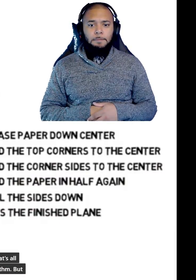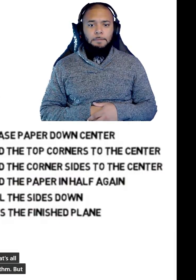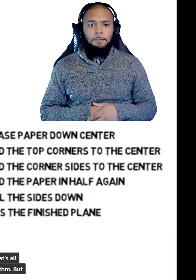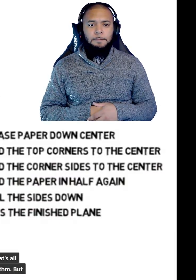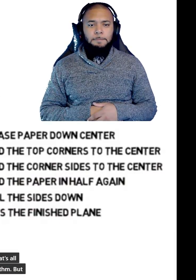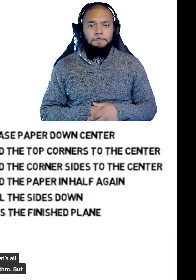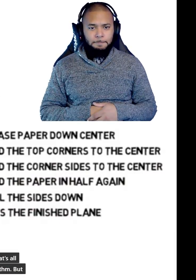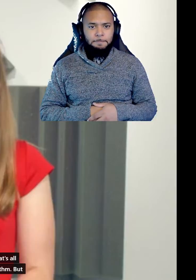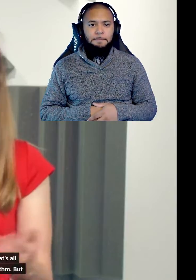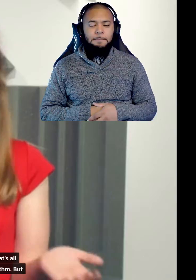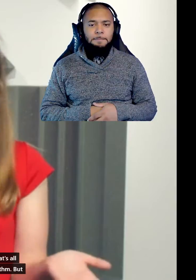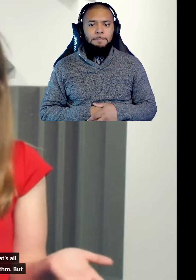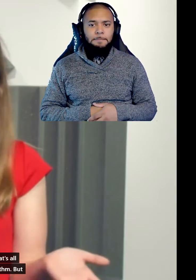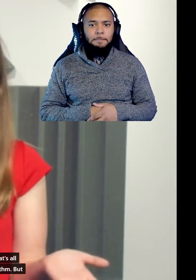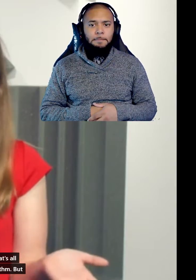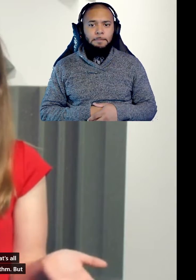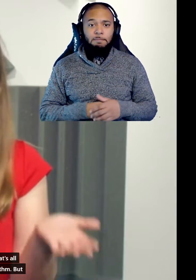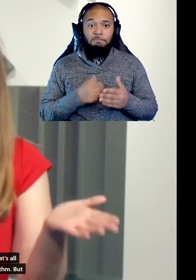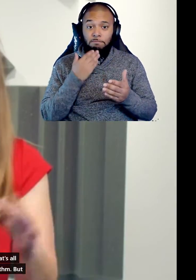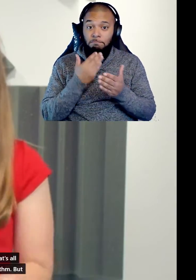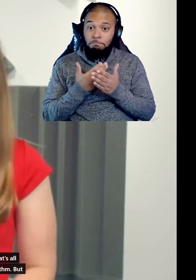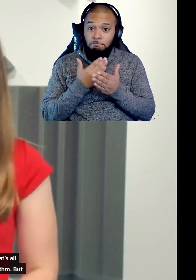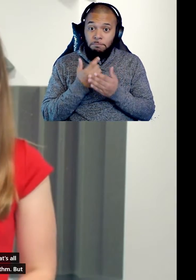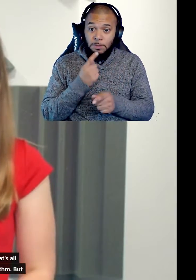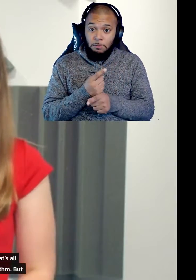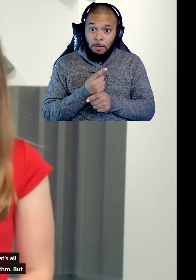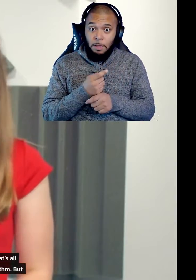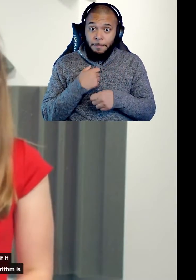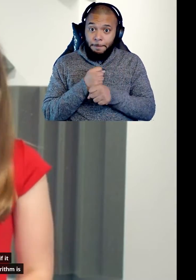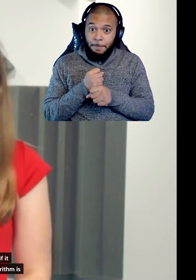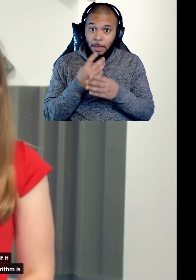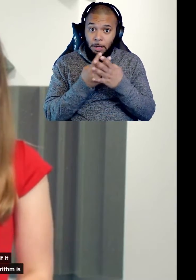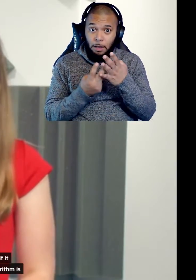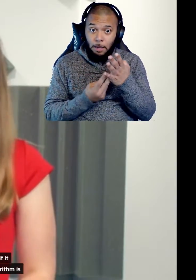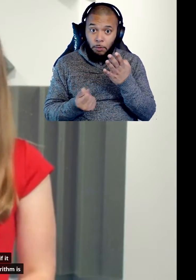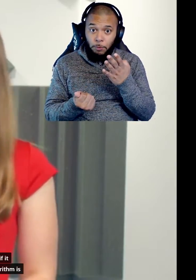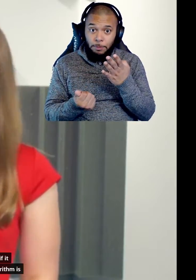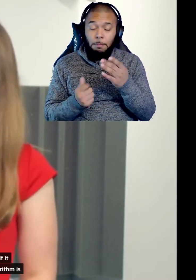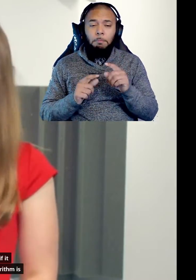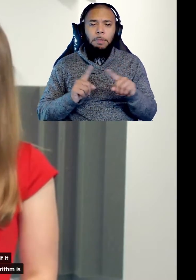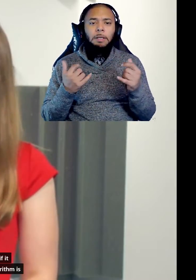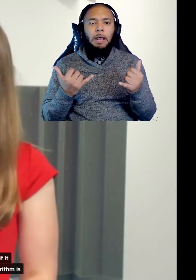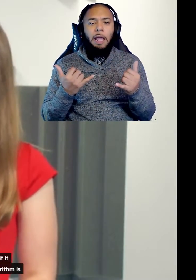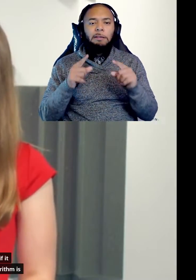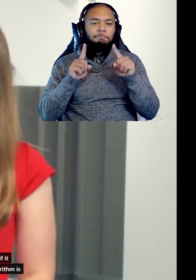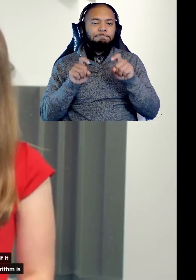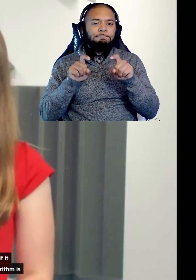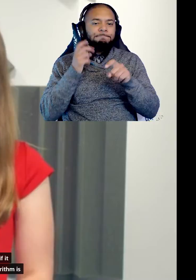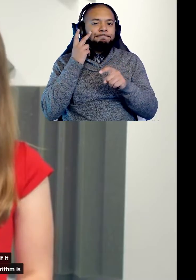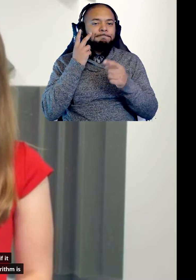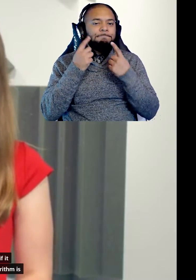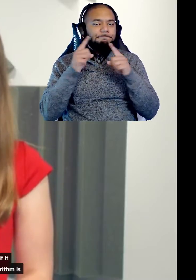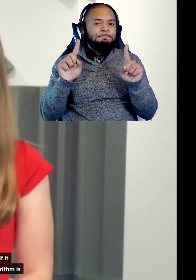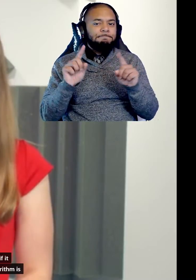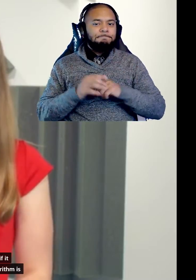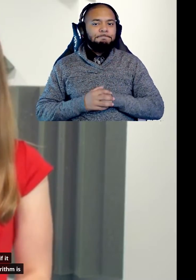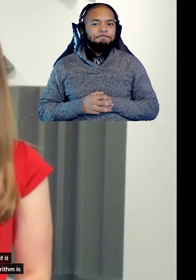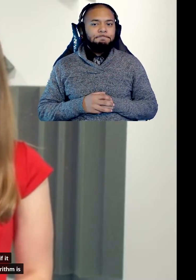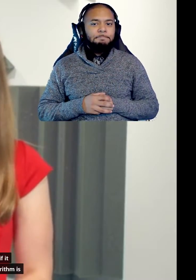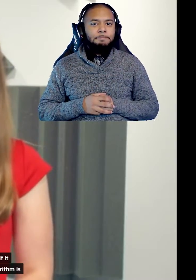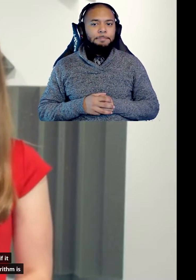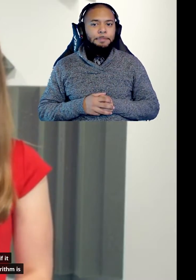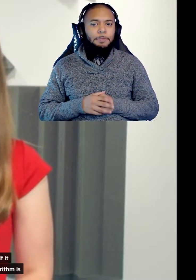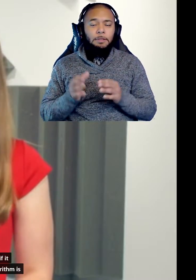your finished plane. Well, that's all good and well. We made our algorithm, but now we have to test it to see if it actually works.